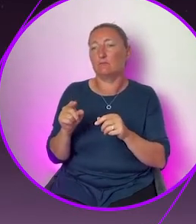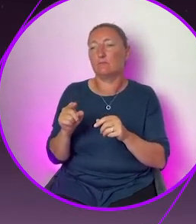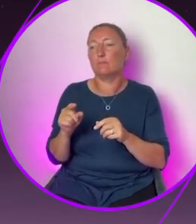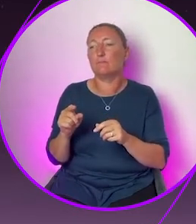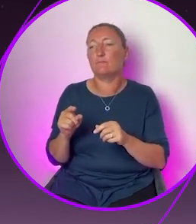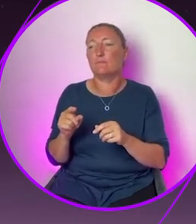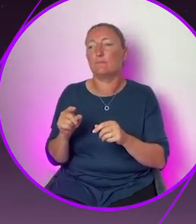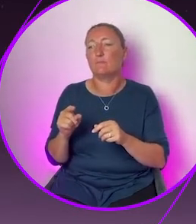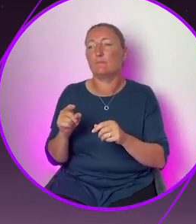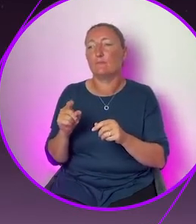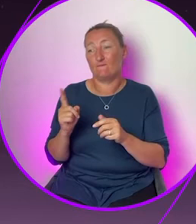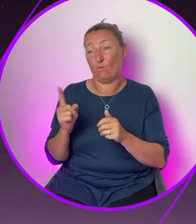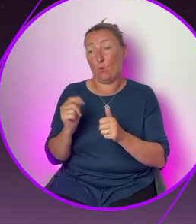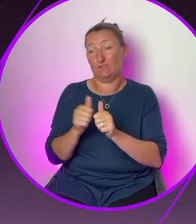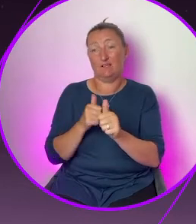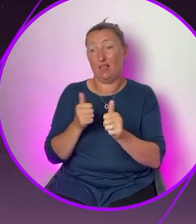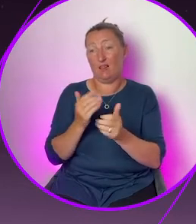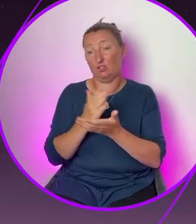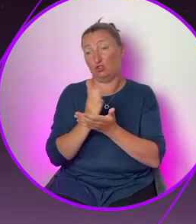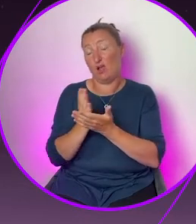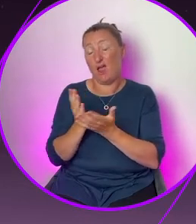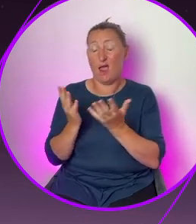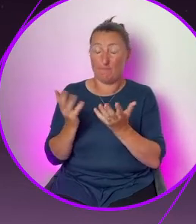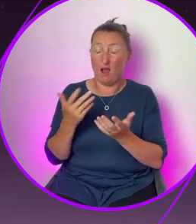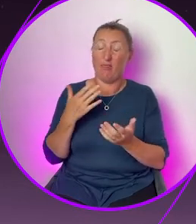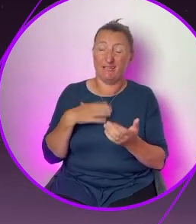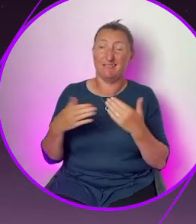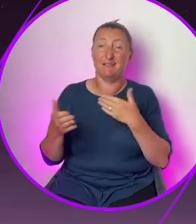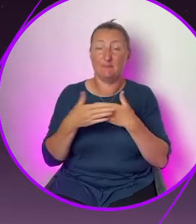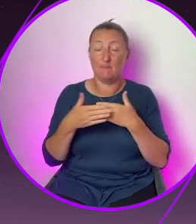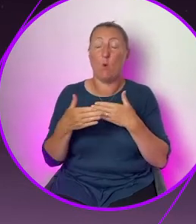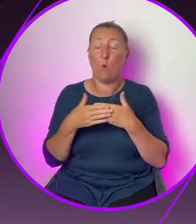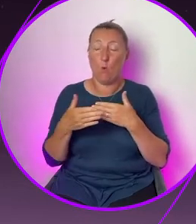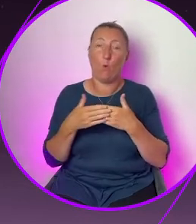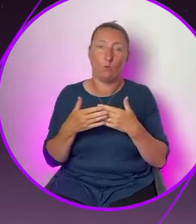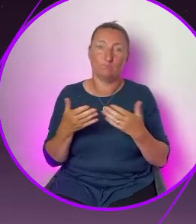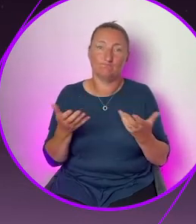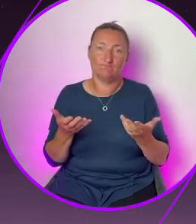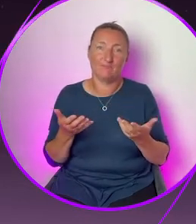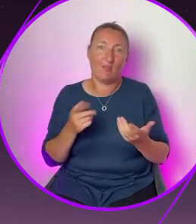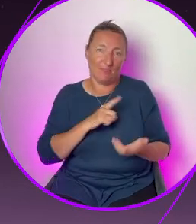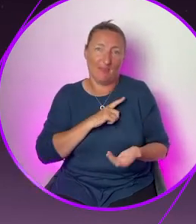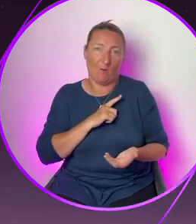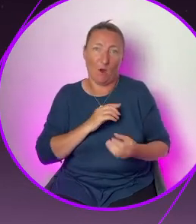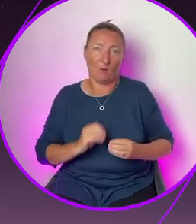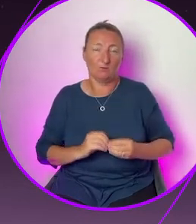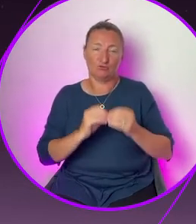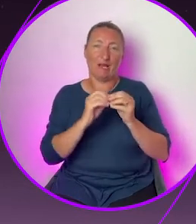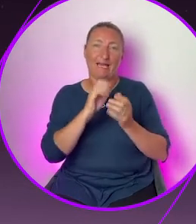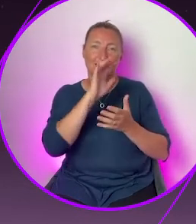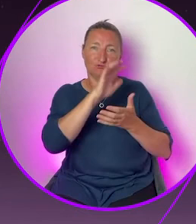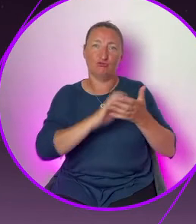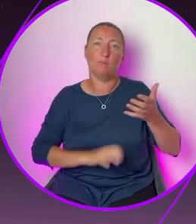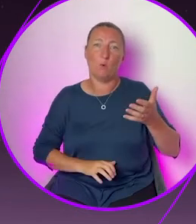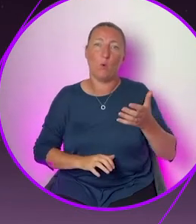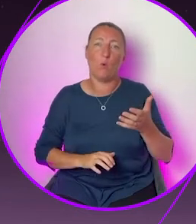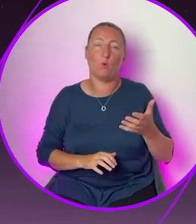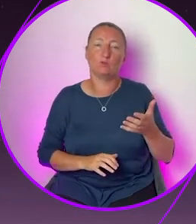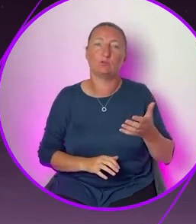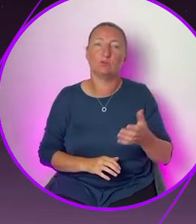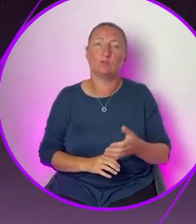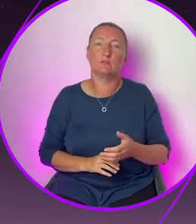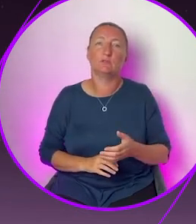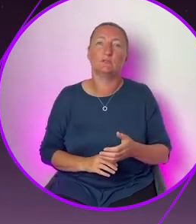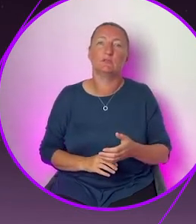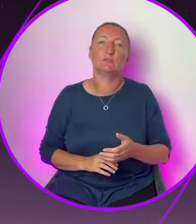But I mean, I do think that there is a need for more. Hence the report. Yeah. And, you know, we try and point to